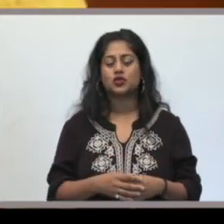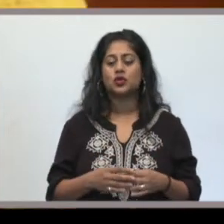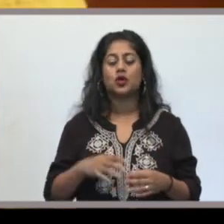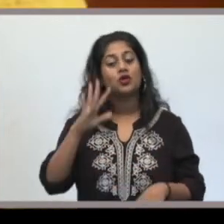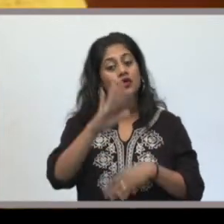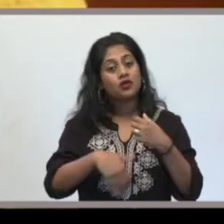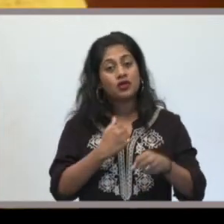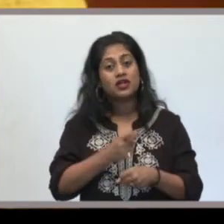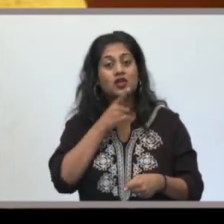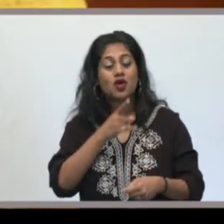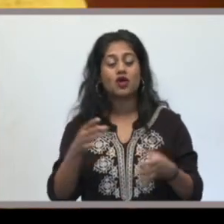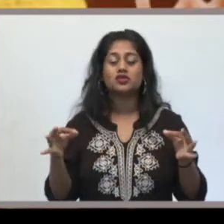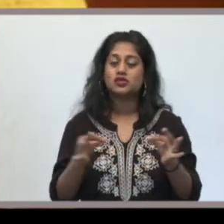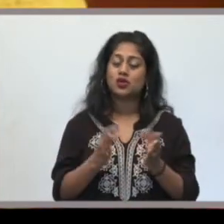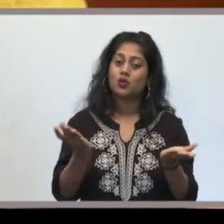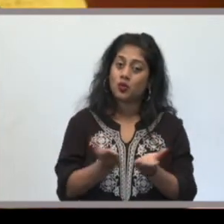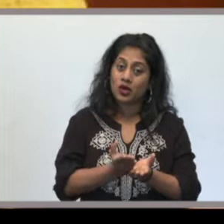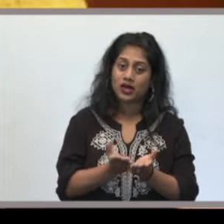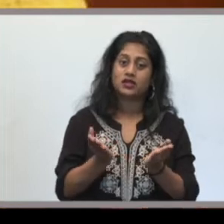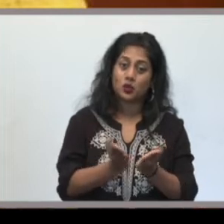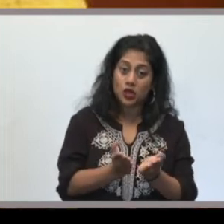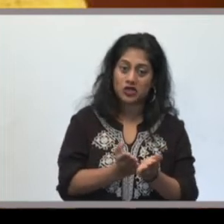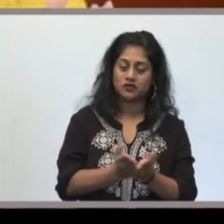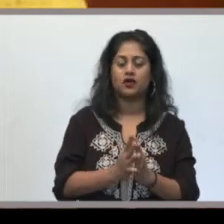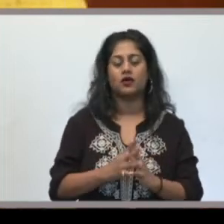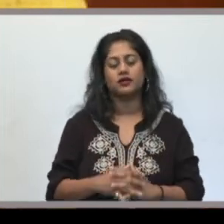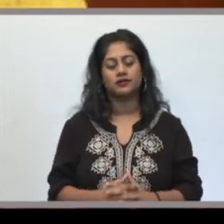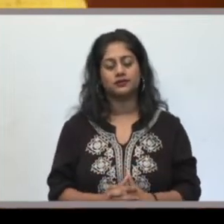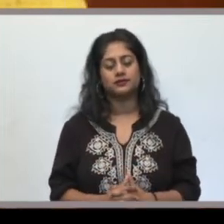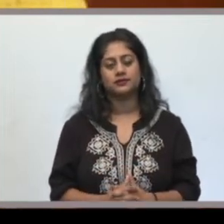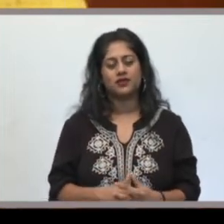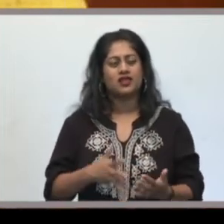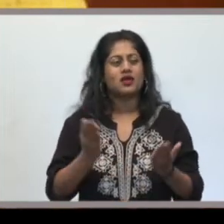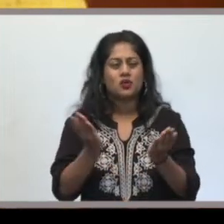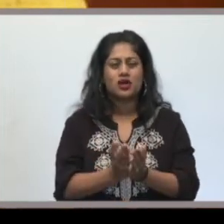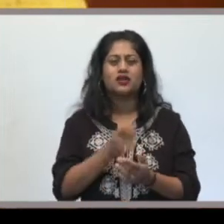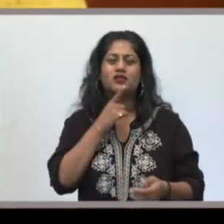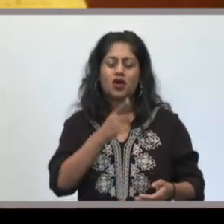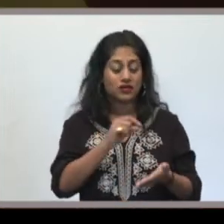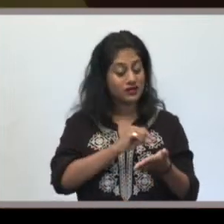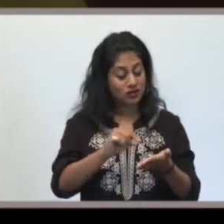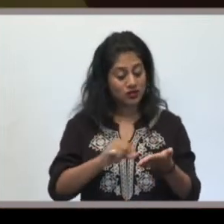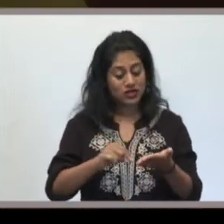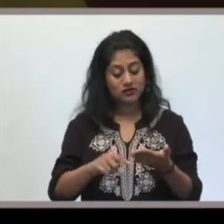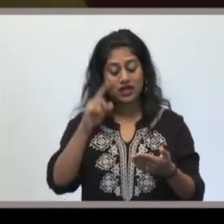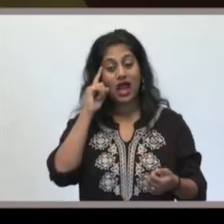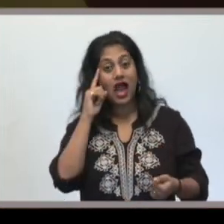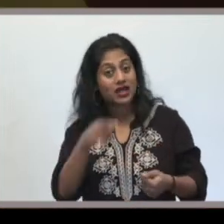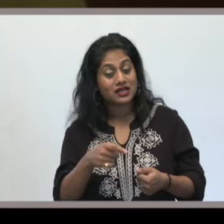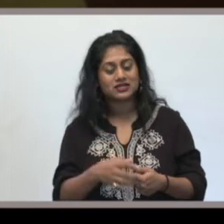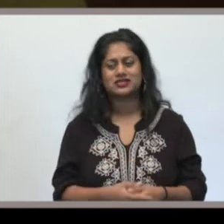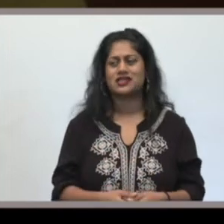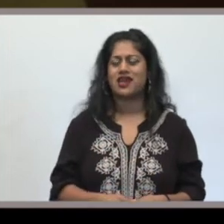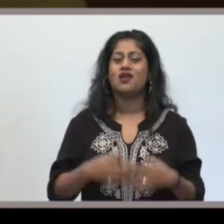see, rely on God's resources. Why? Because it's those resources that are given to comfort you. Let's read Matthew 5:4